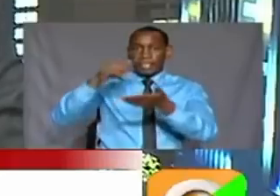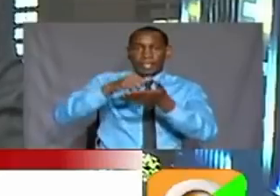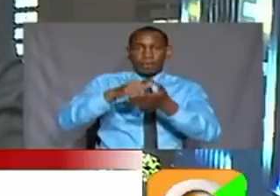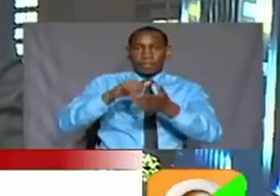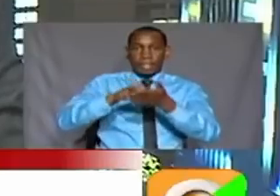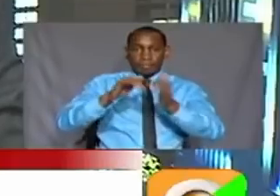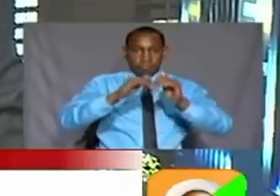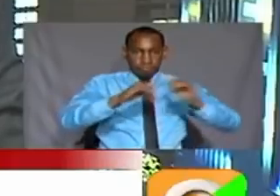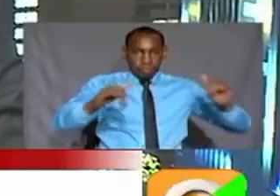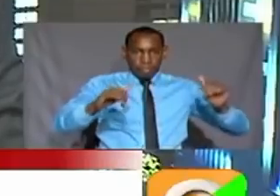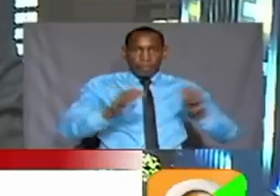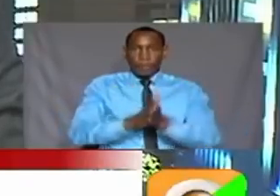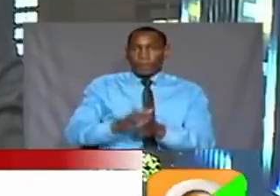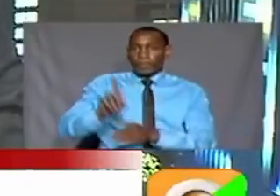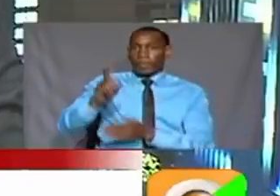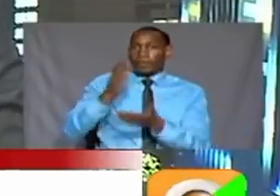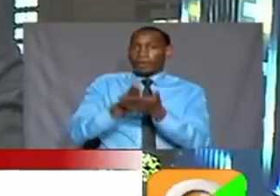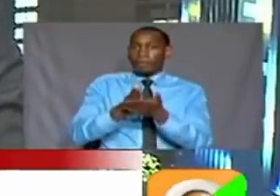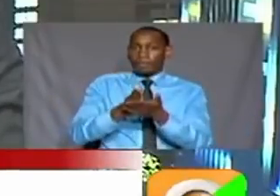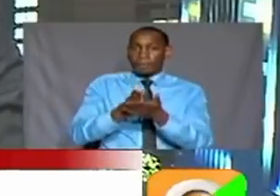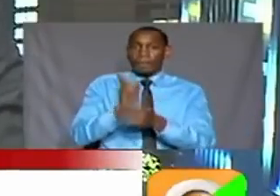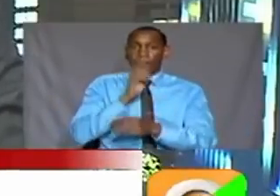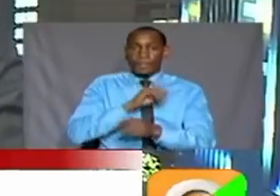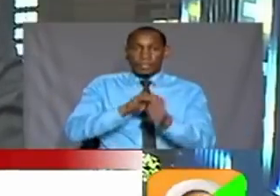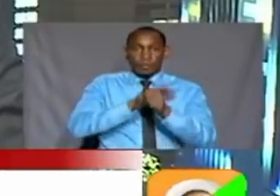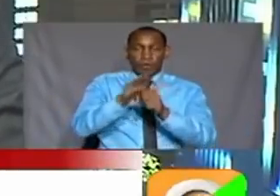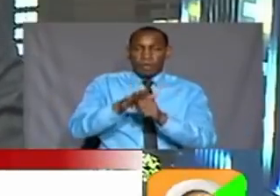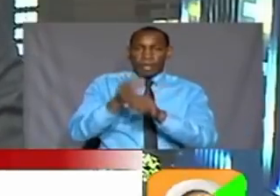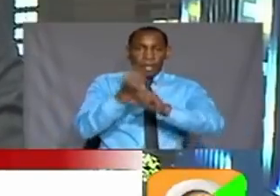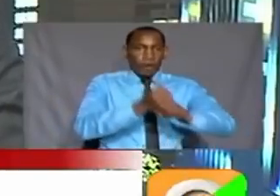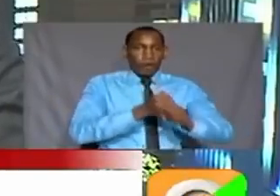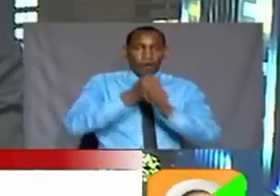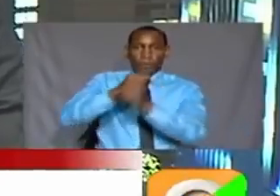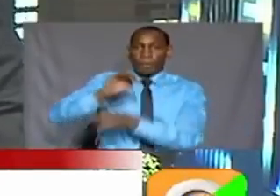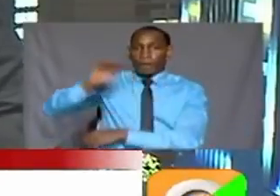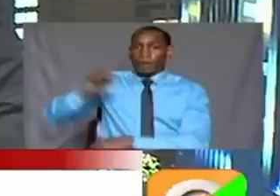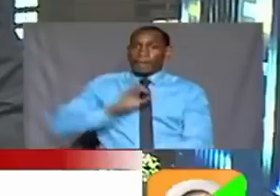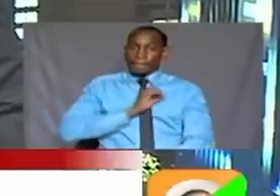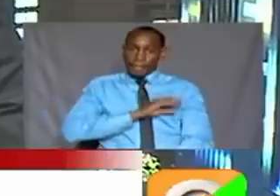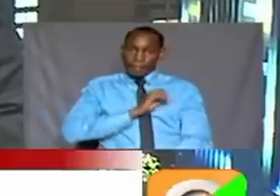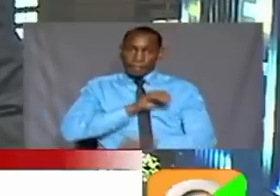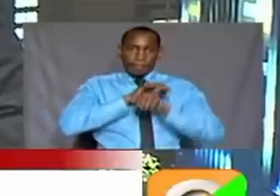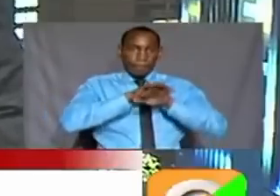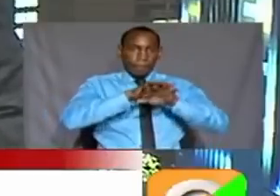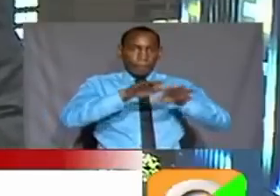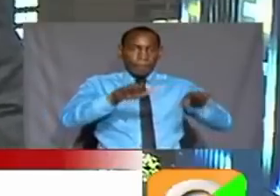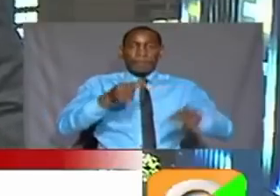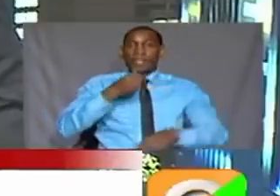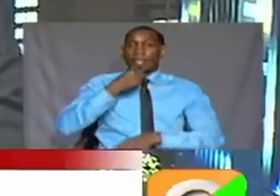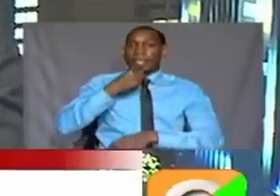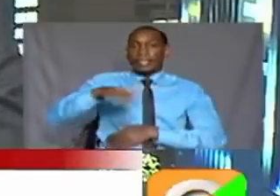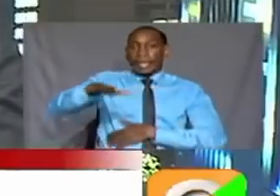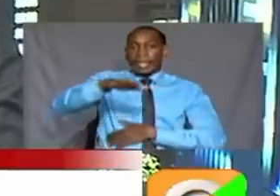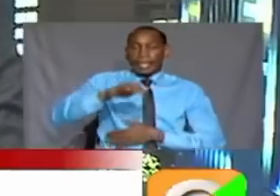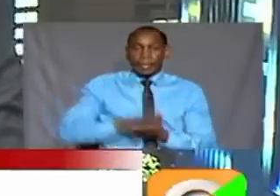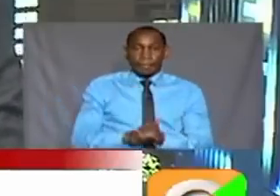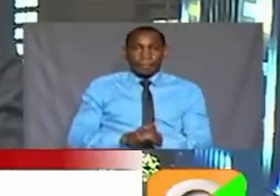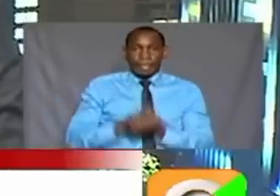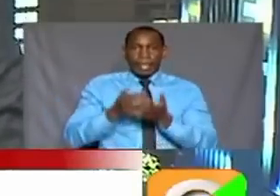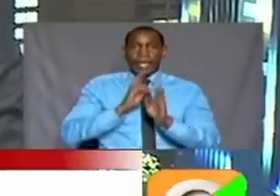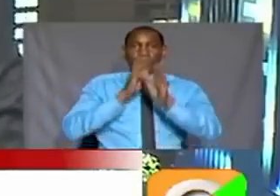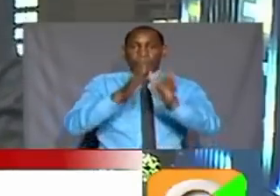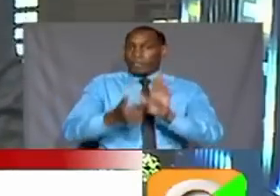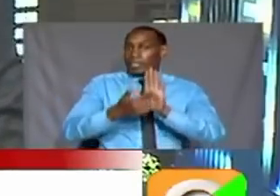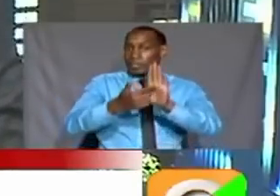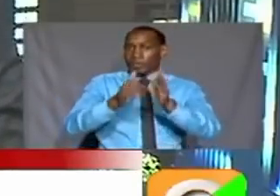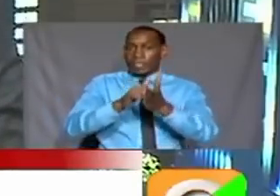in isolation, with one confirmed case of coronavirus in HomaBay County sparking fear in the wider Nyanza region. And as Francis Gashuri now